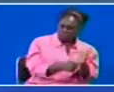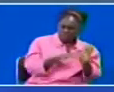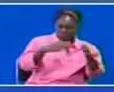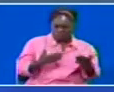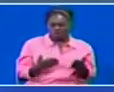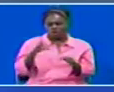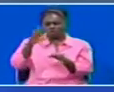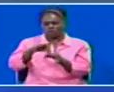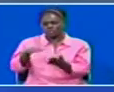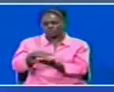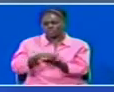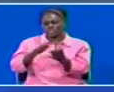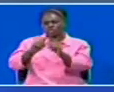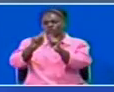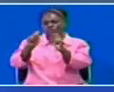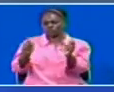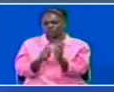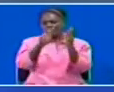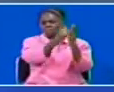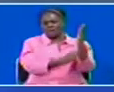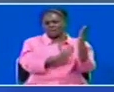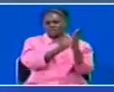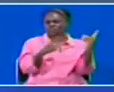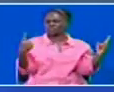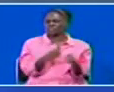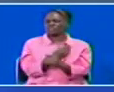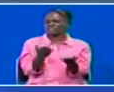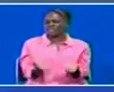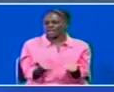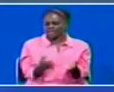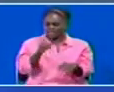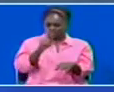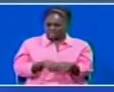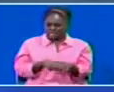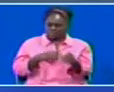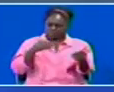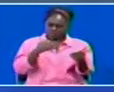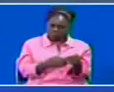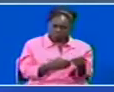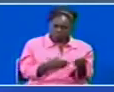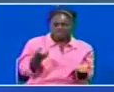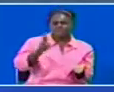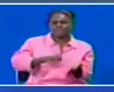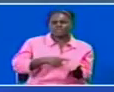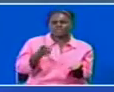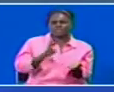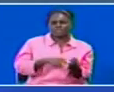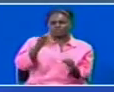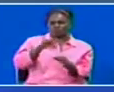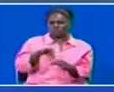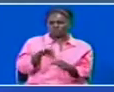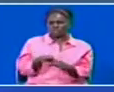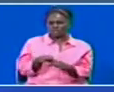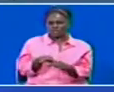we be voting based on issues, manifestos? Do you see any differences there, even as you go towards registering to be a voter